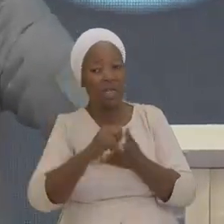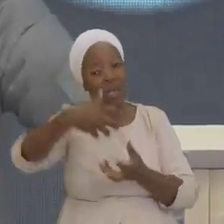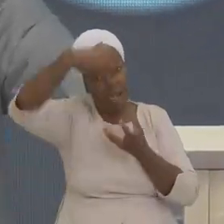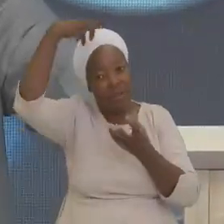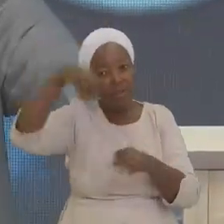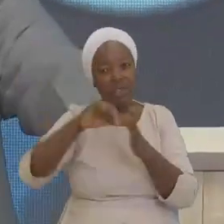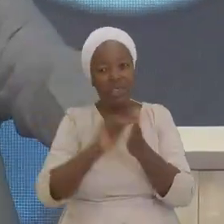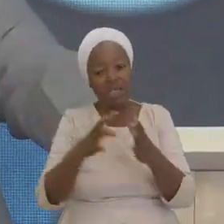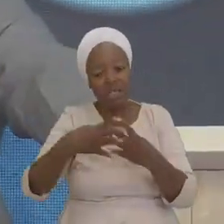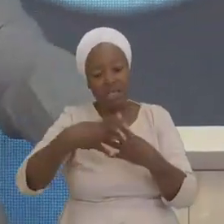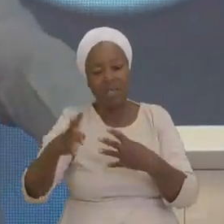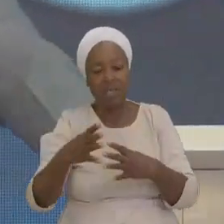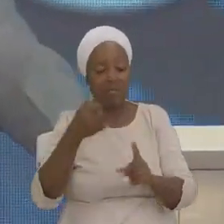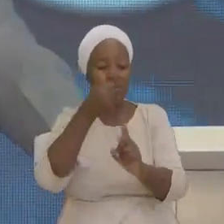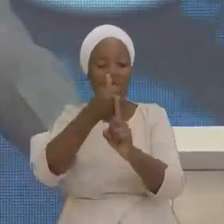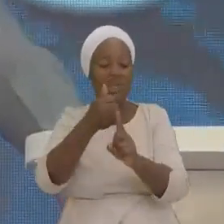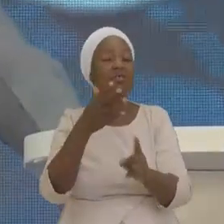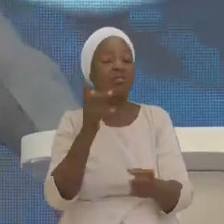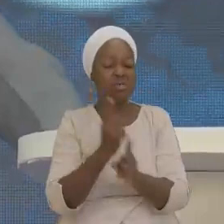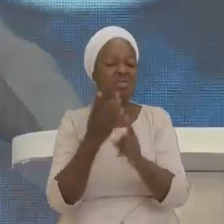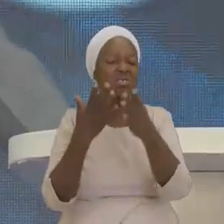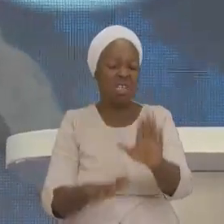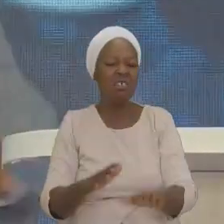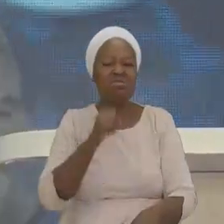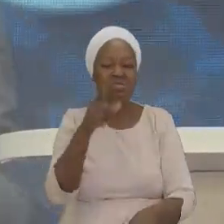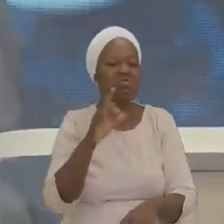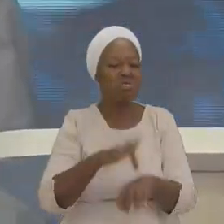by himself, it will die without you touching it.